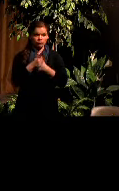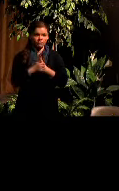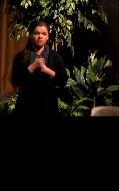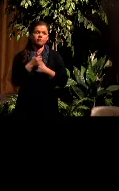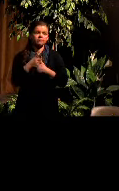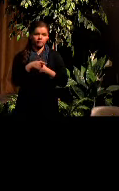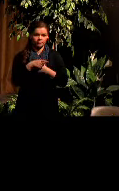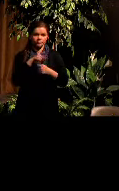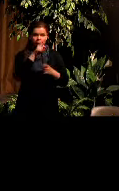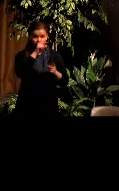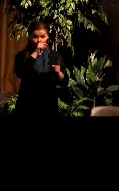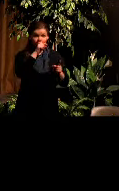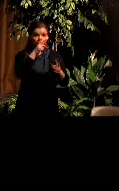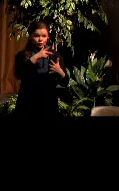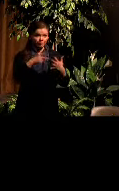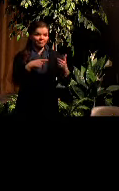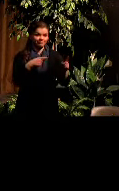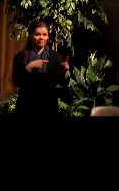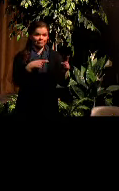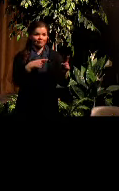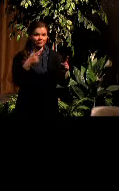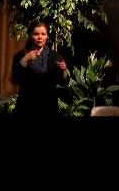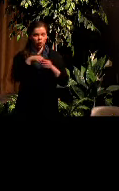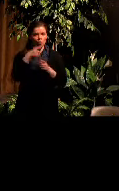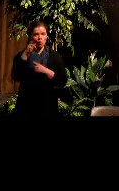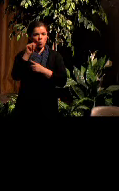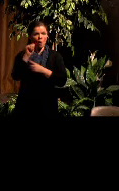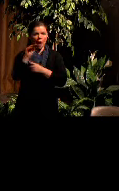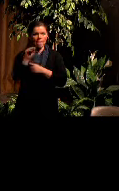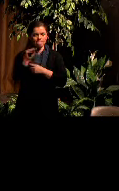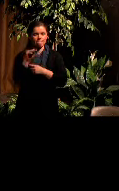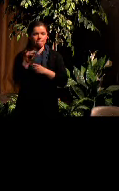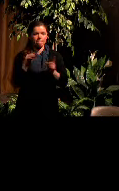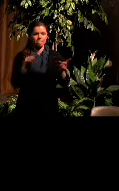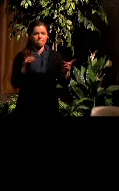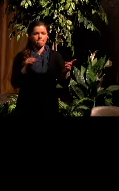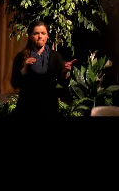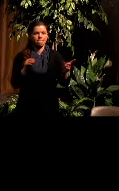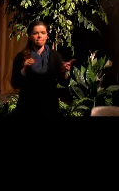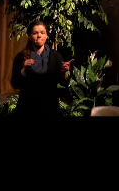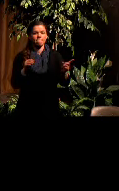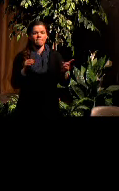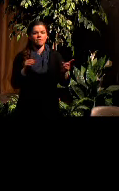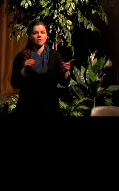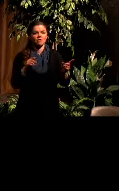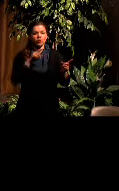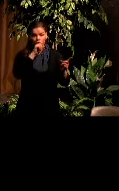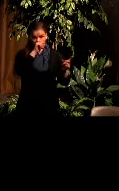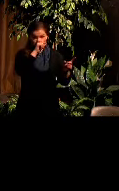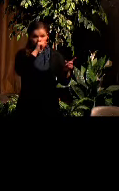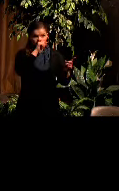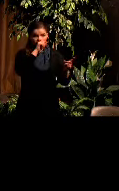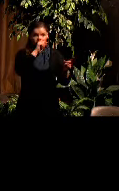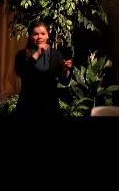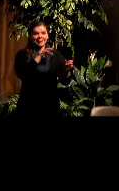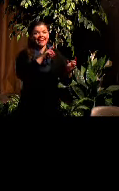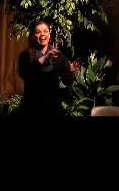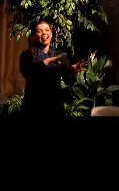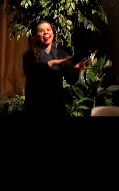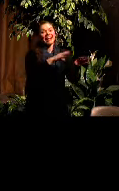wheel wells of aircraft coming out of the air bases in Guam and fly to Hawaii. And it was a